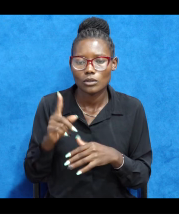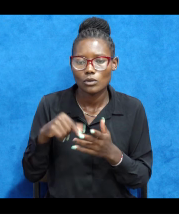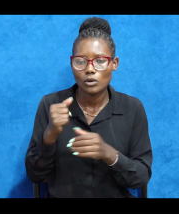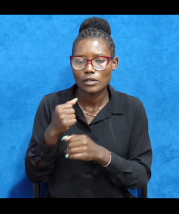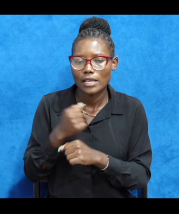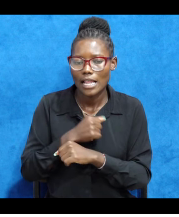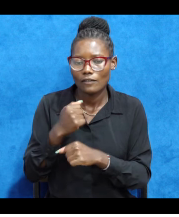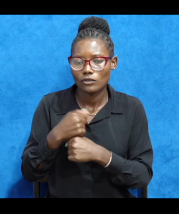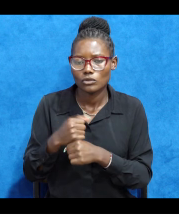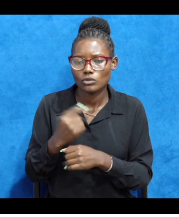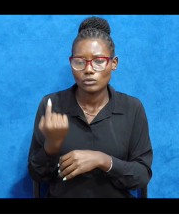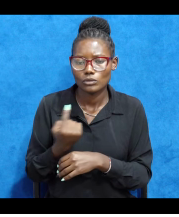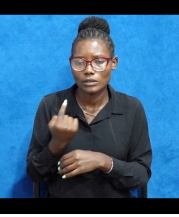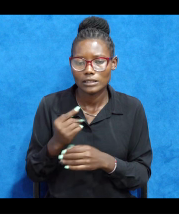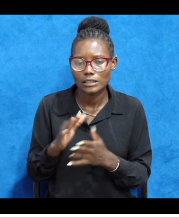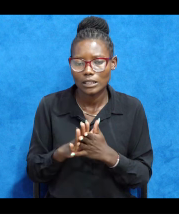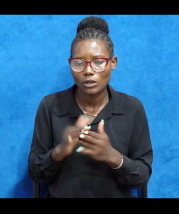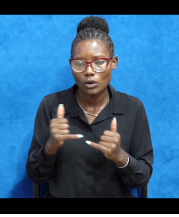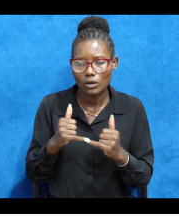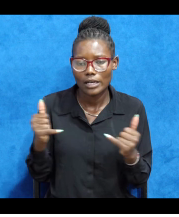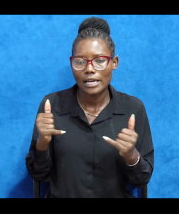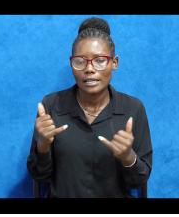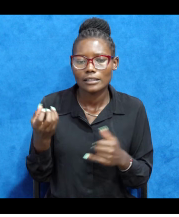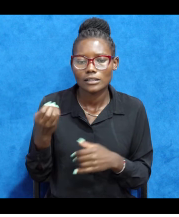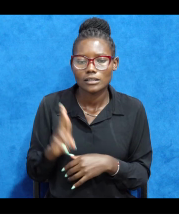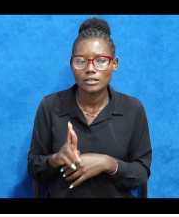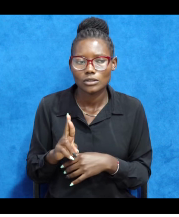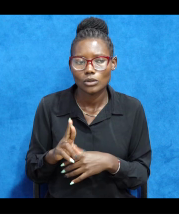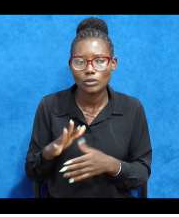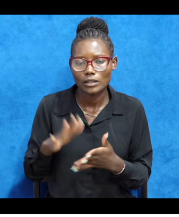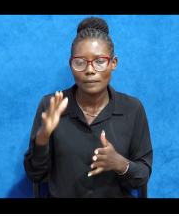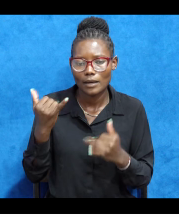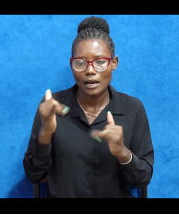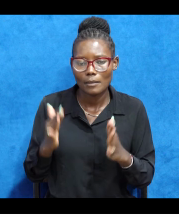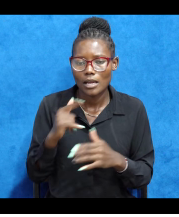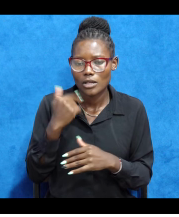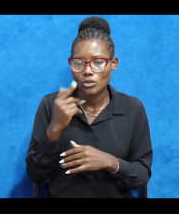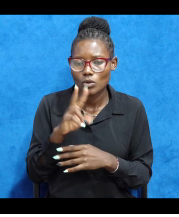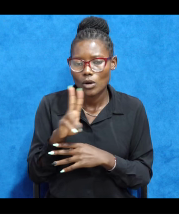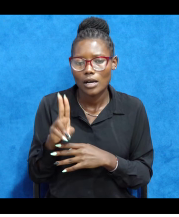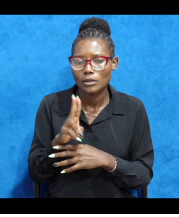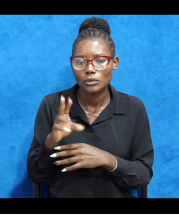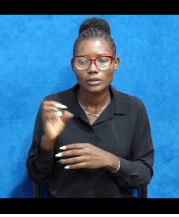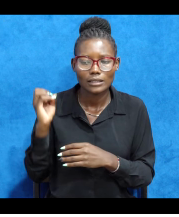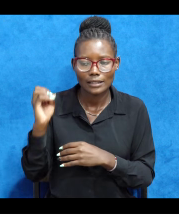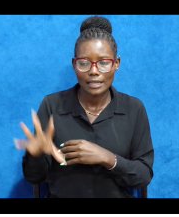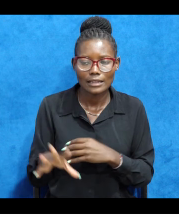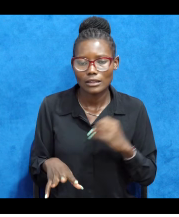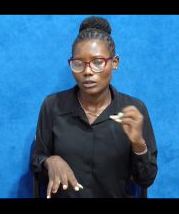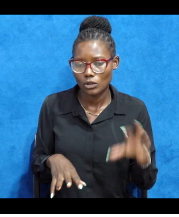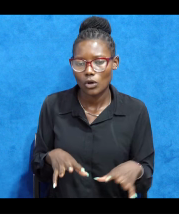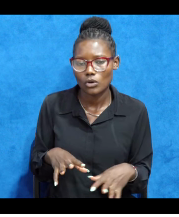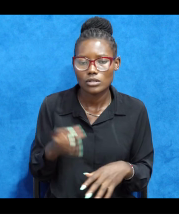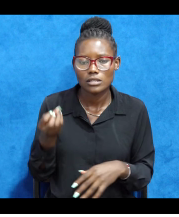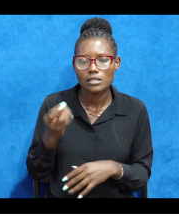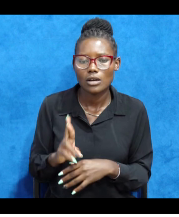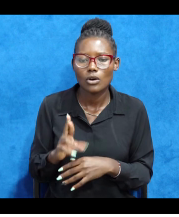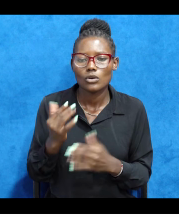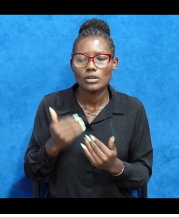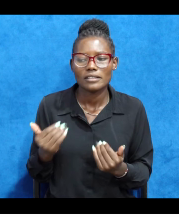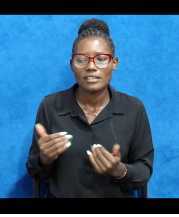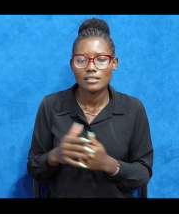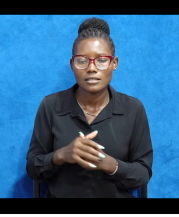wrestling or judo, where we have to consider what kind of technique do they emphasize. Is this a lighter weight class athlete who